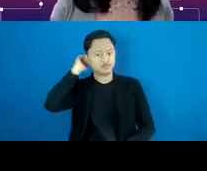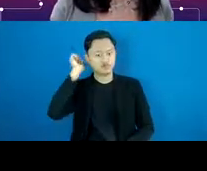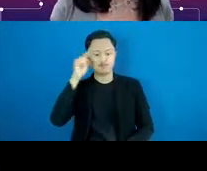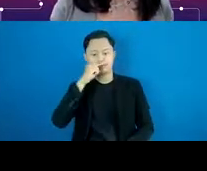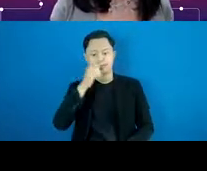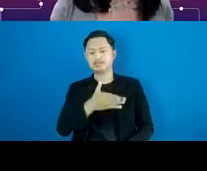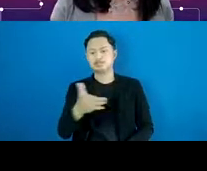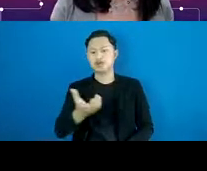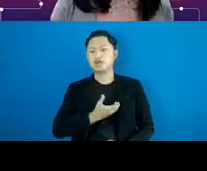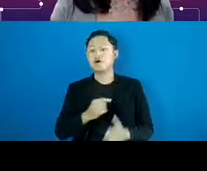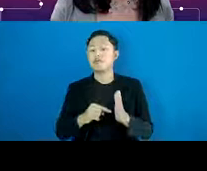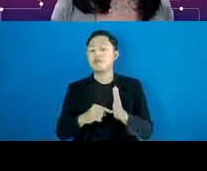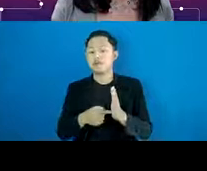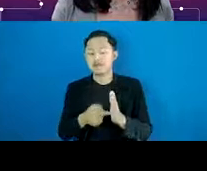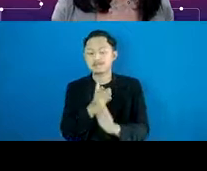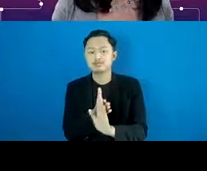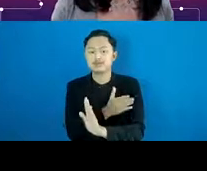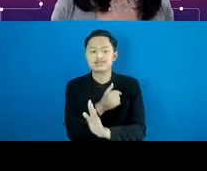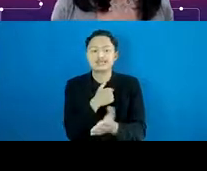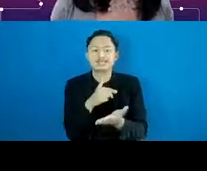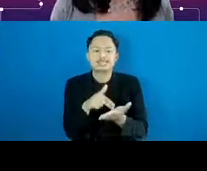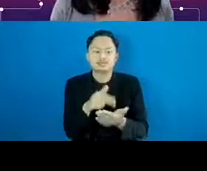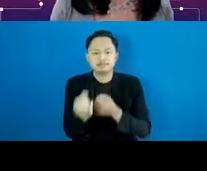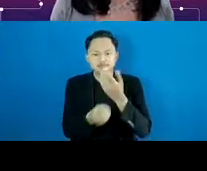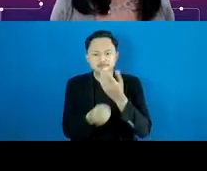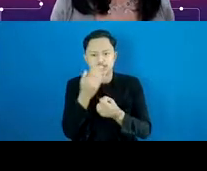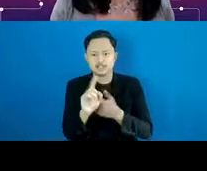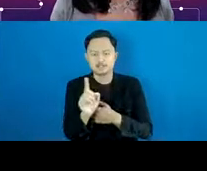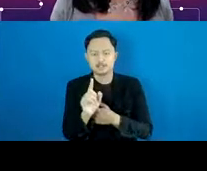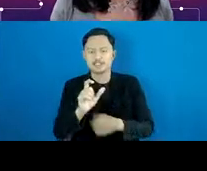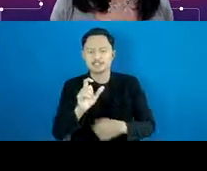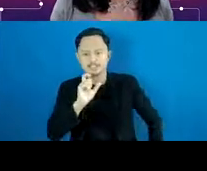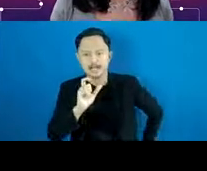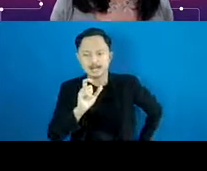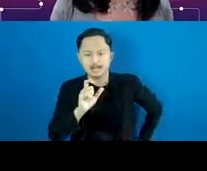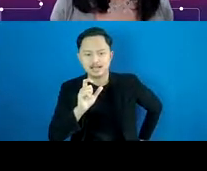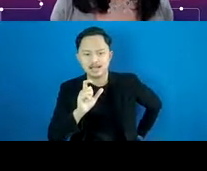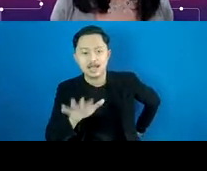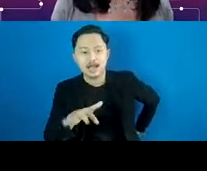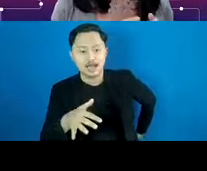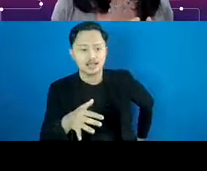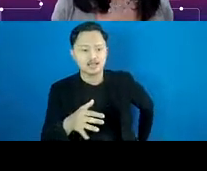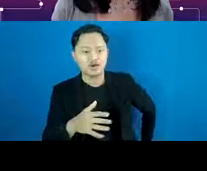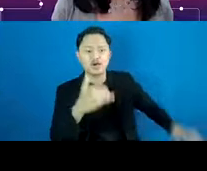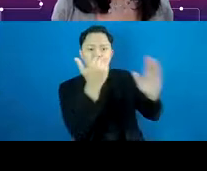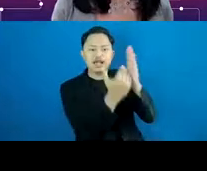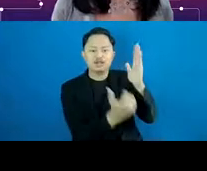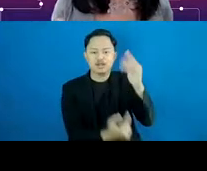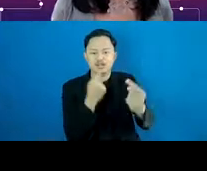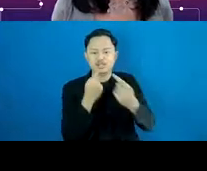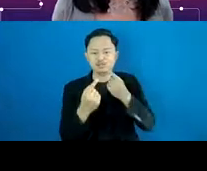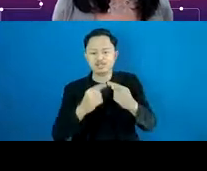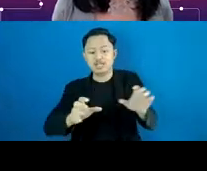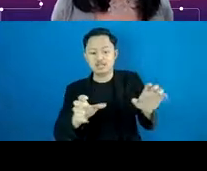please do allow me to explain to you the house rules for the discussion session in the main room and also